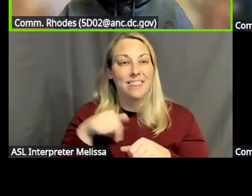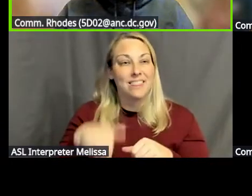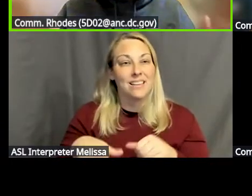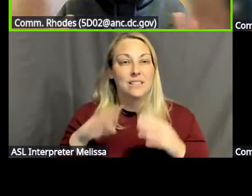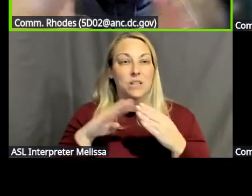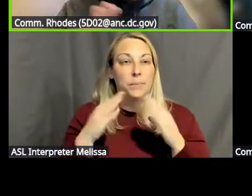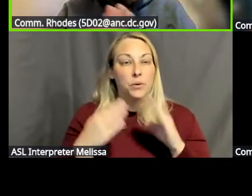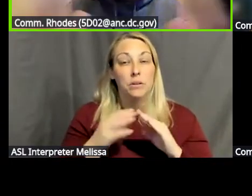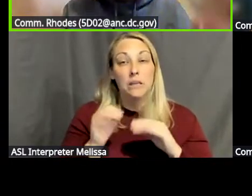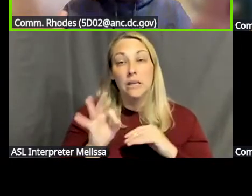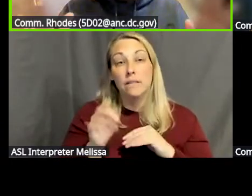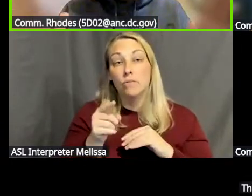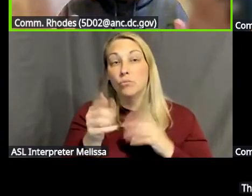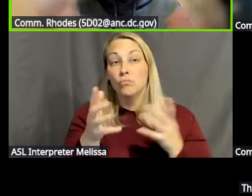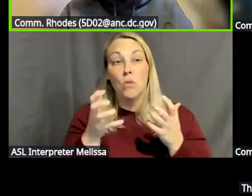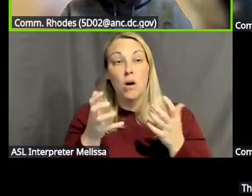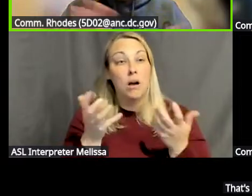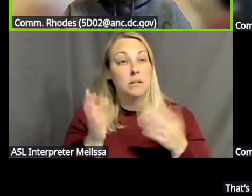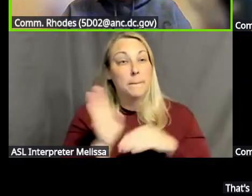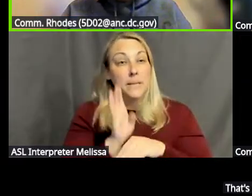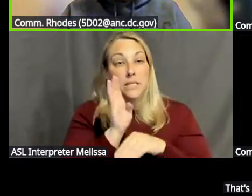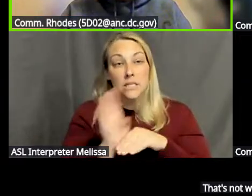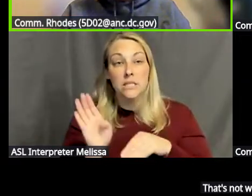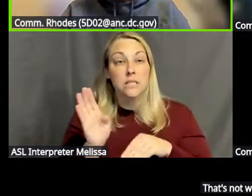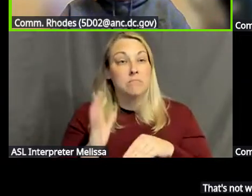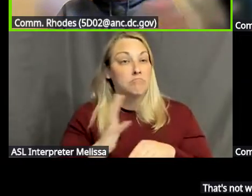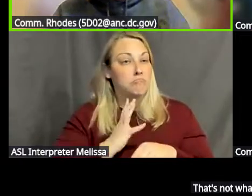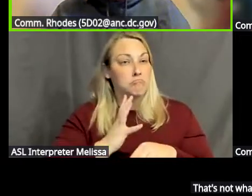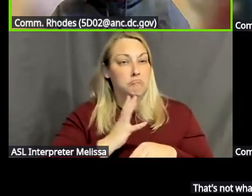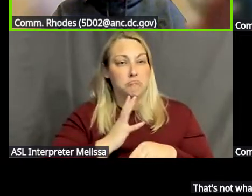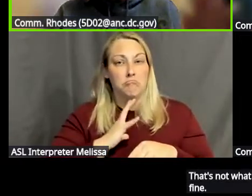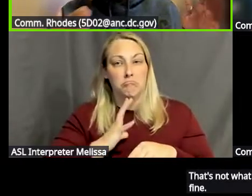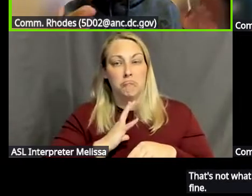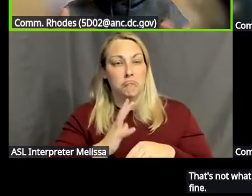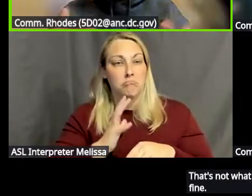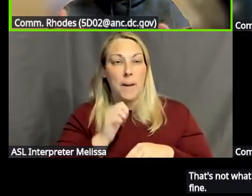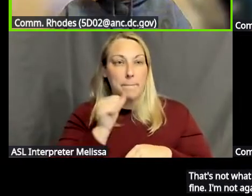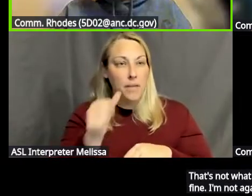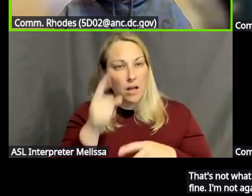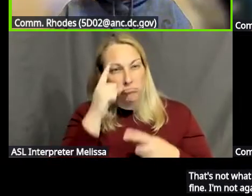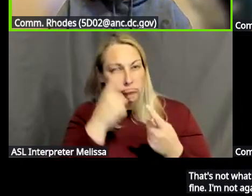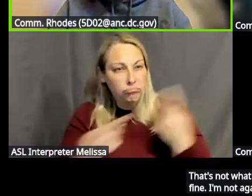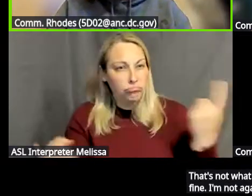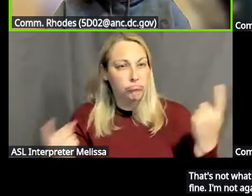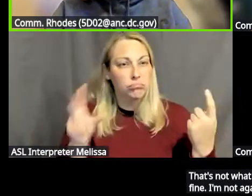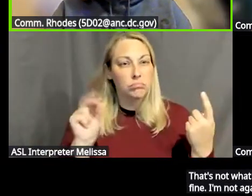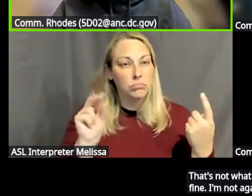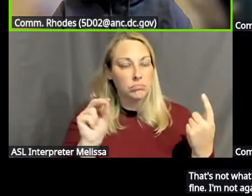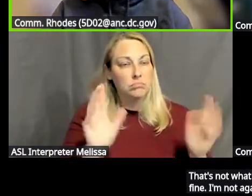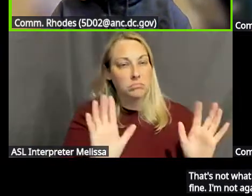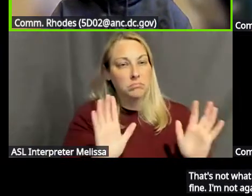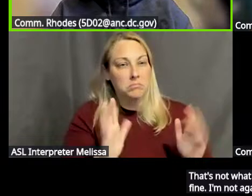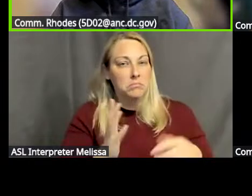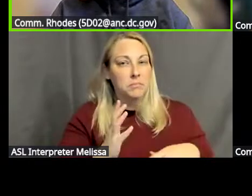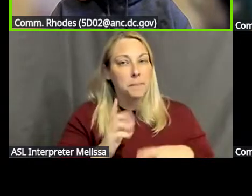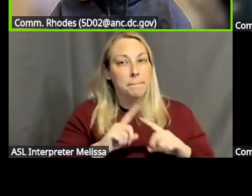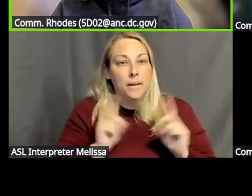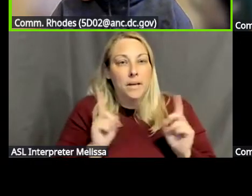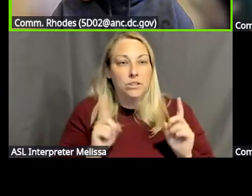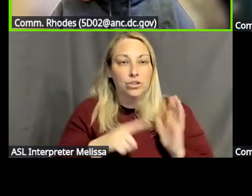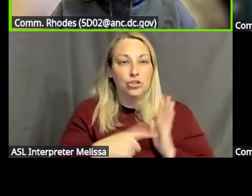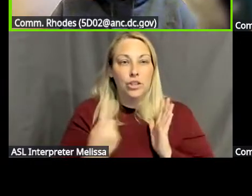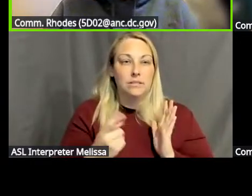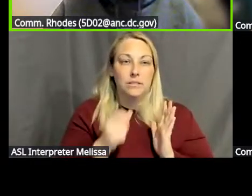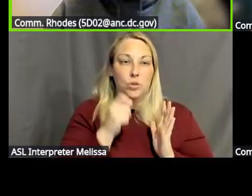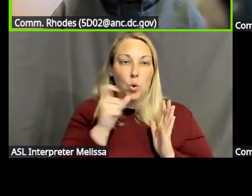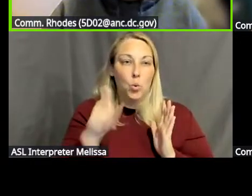you want to have a business, that's fine. I'm not against it. Just just don't bring them